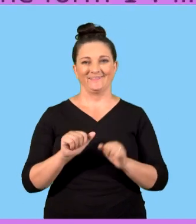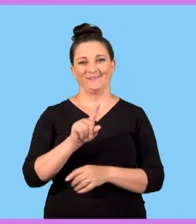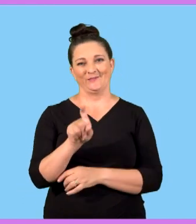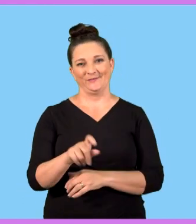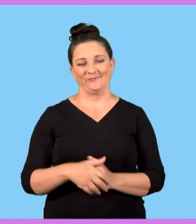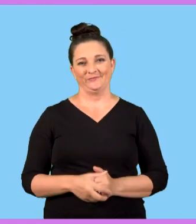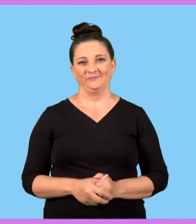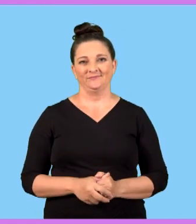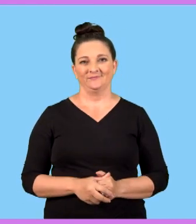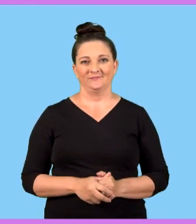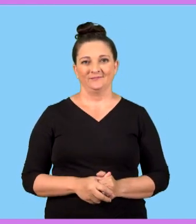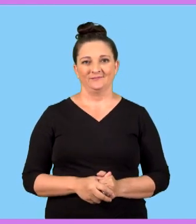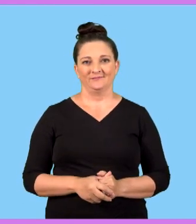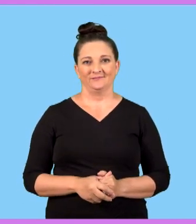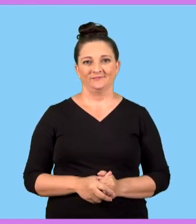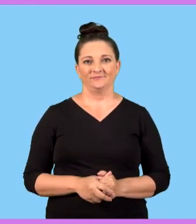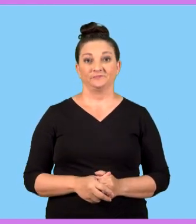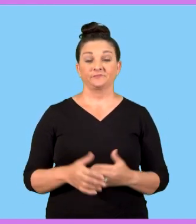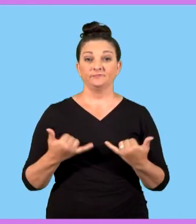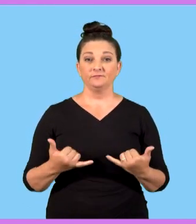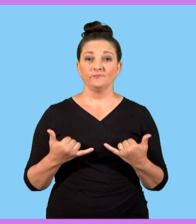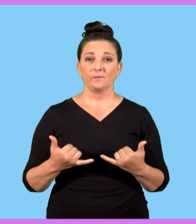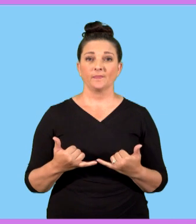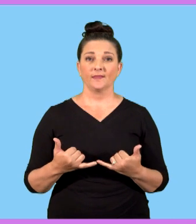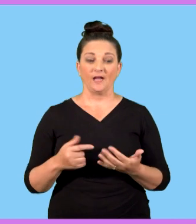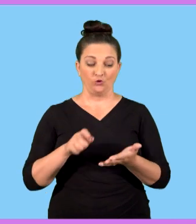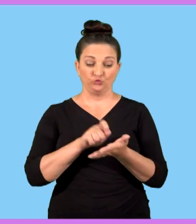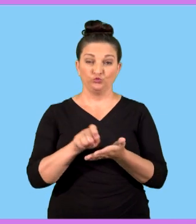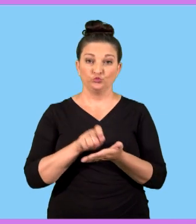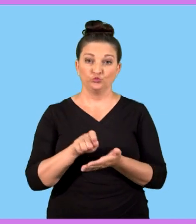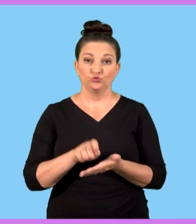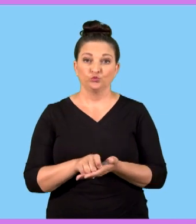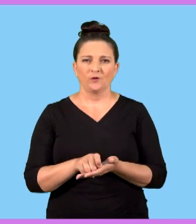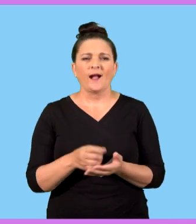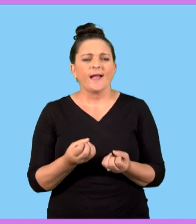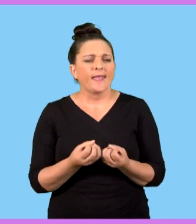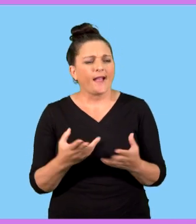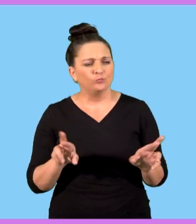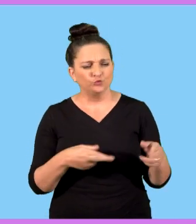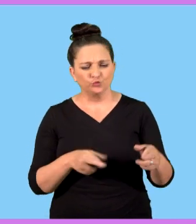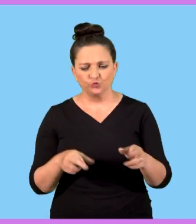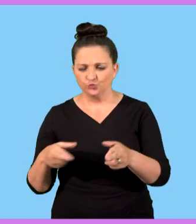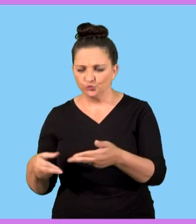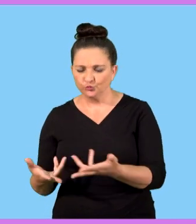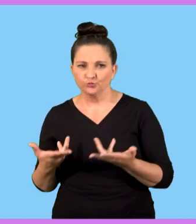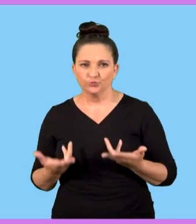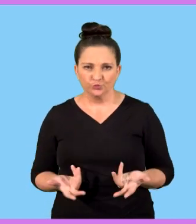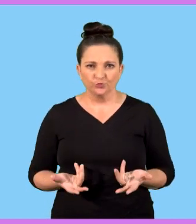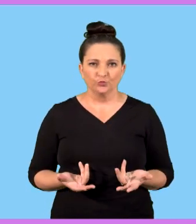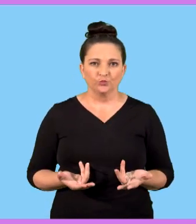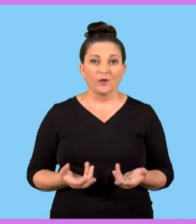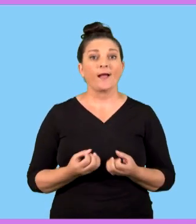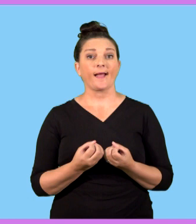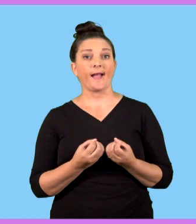us look at the next question. It says, write down the ratio of the number of rooms to the number